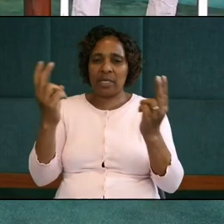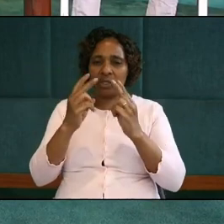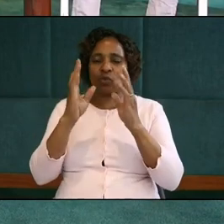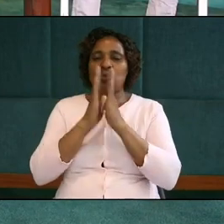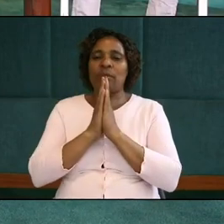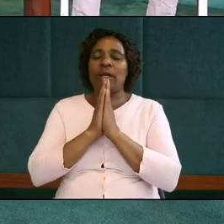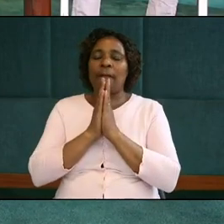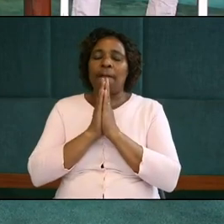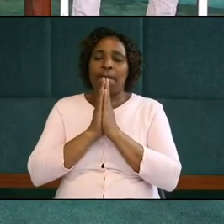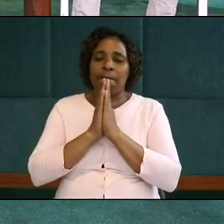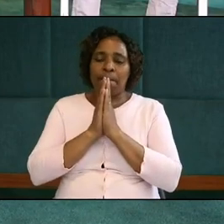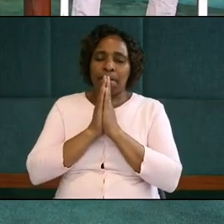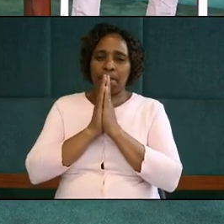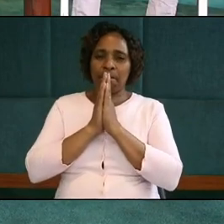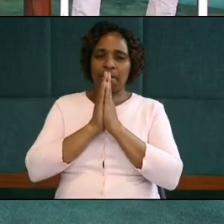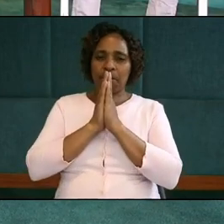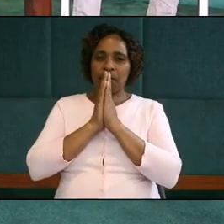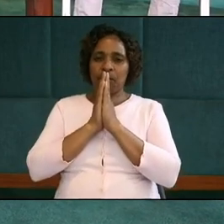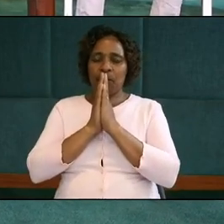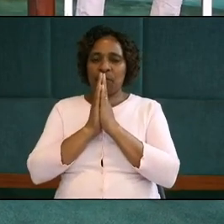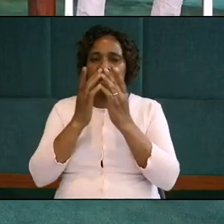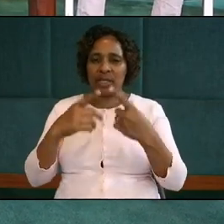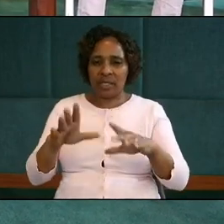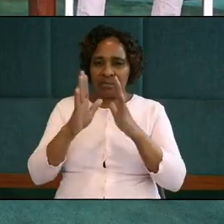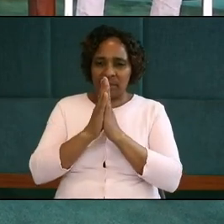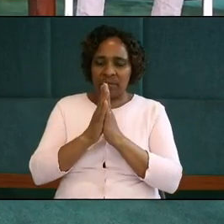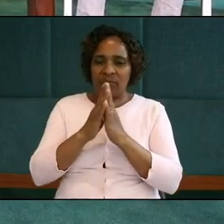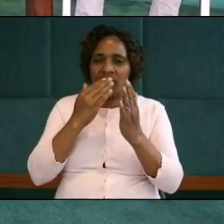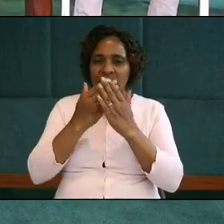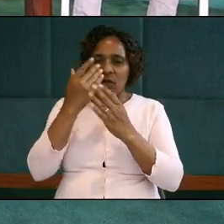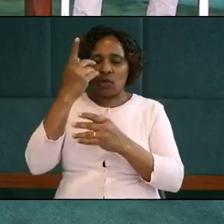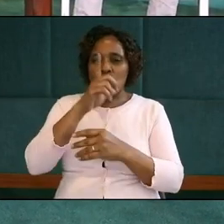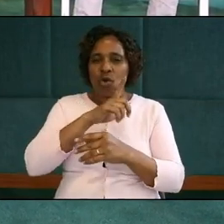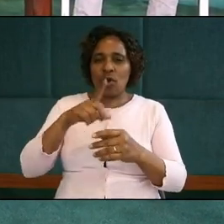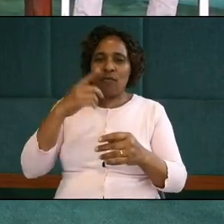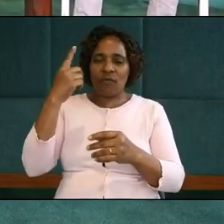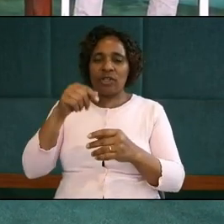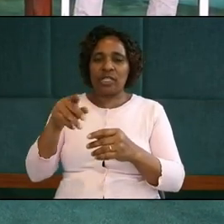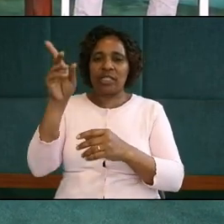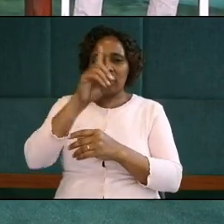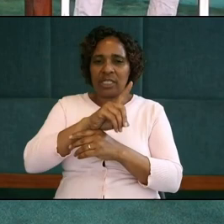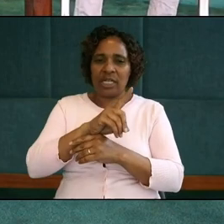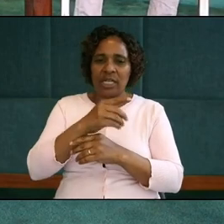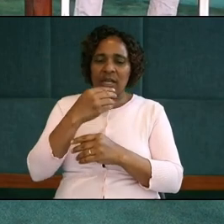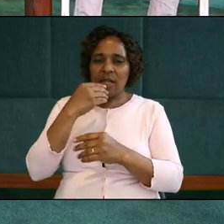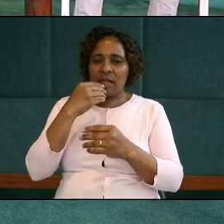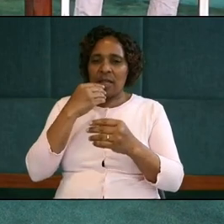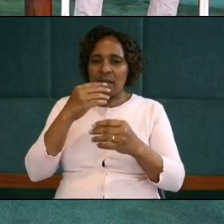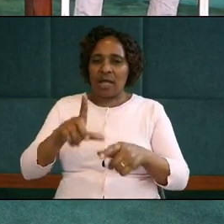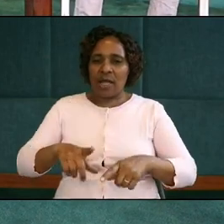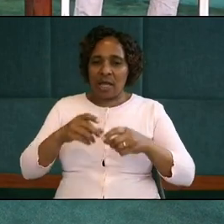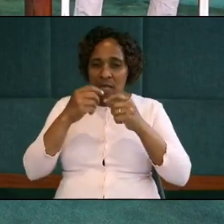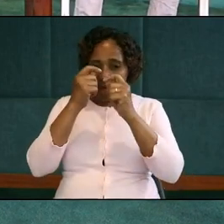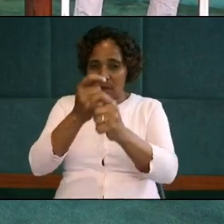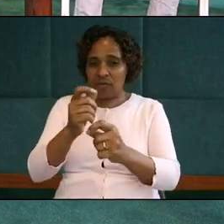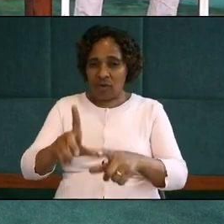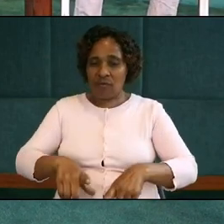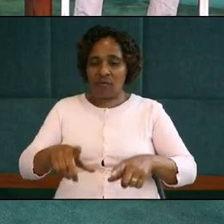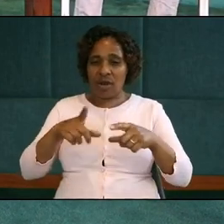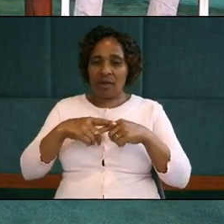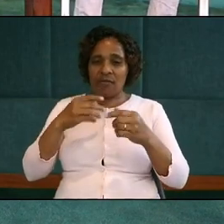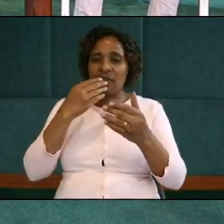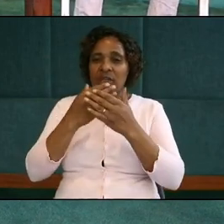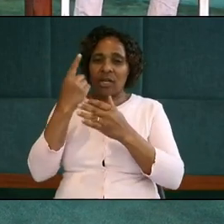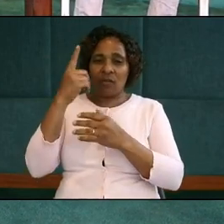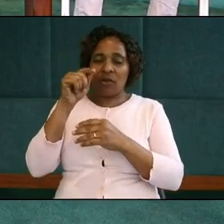pray. Seth, if you could pray for us. Let's pray. Thank you, Lord, for this day. Thank you for the gift of life. Thank you for the gift of